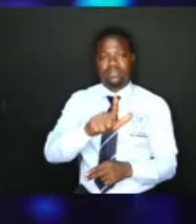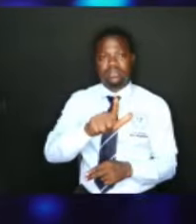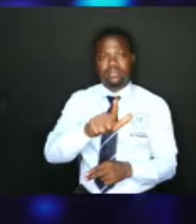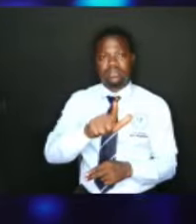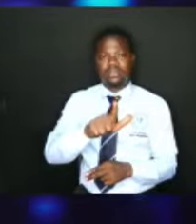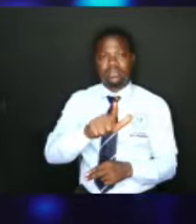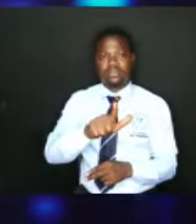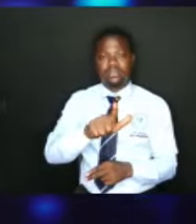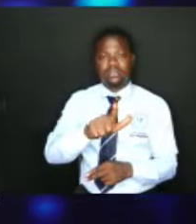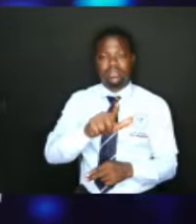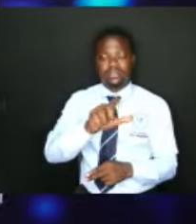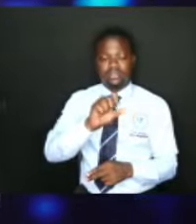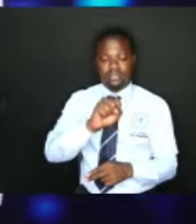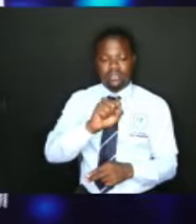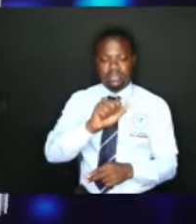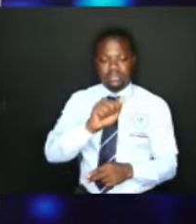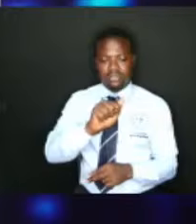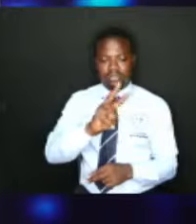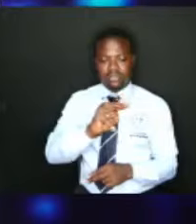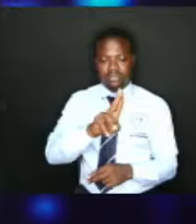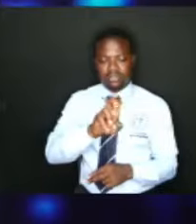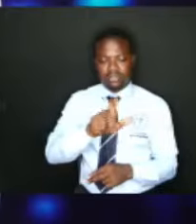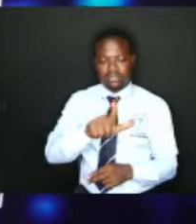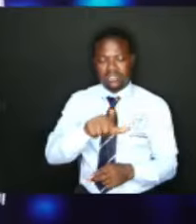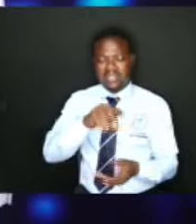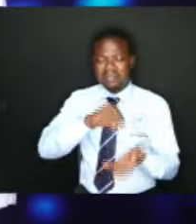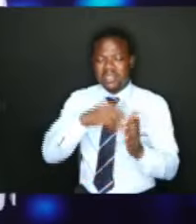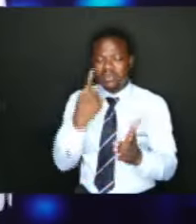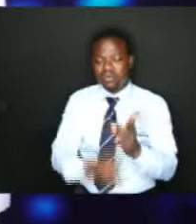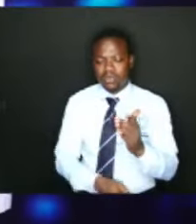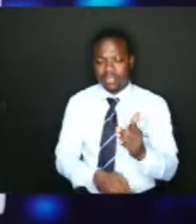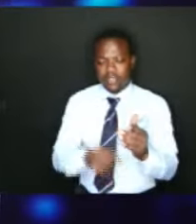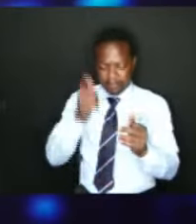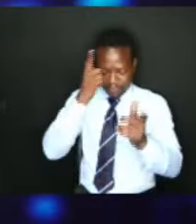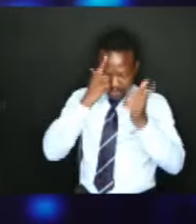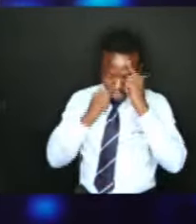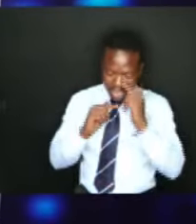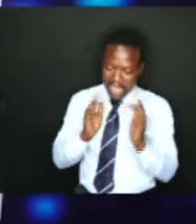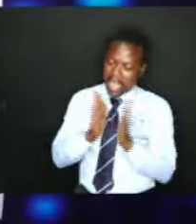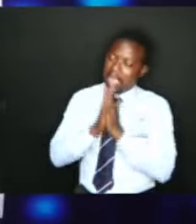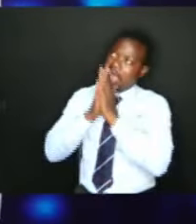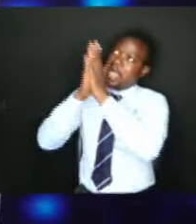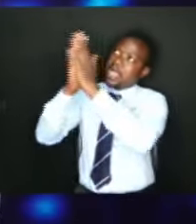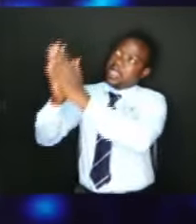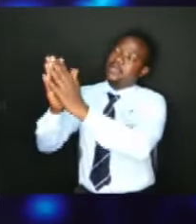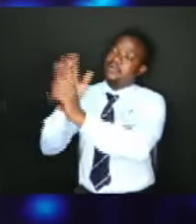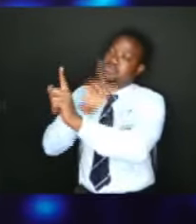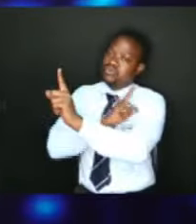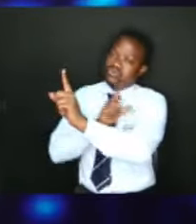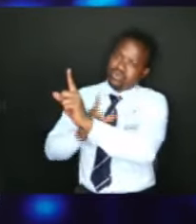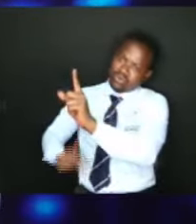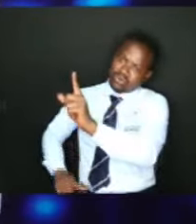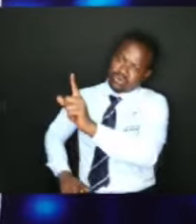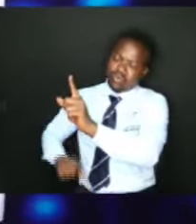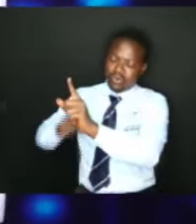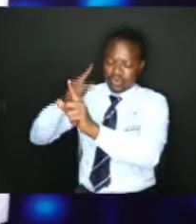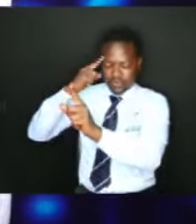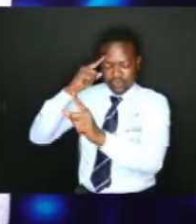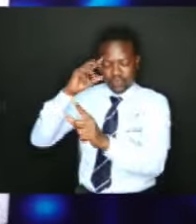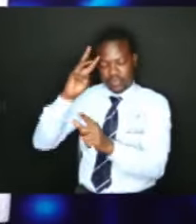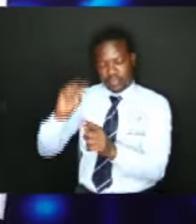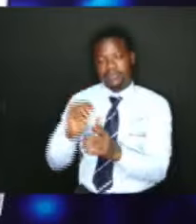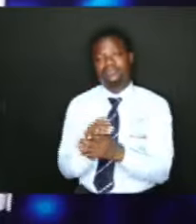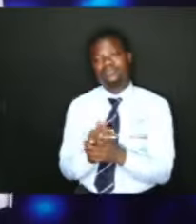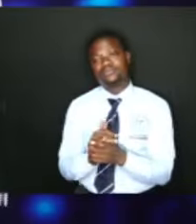asked the Lord for him. Na afiri drono na Hana nyinseng na owo obaberima na